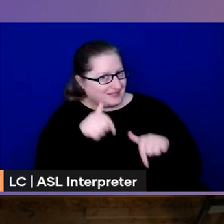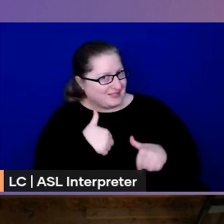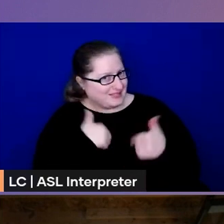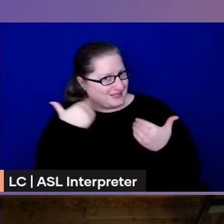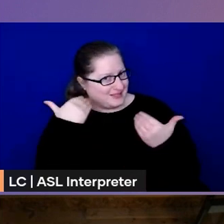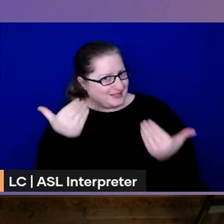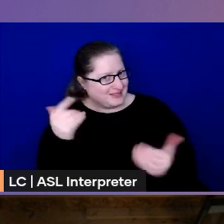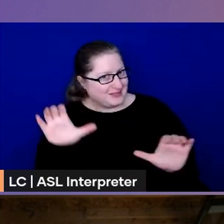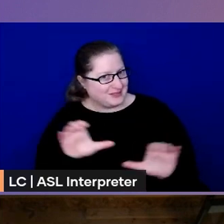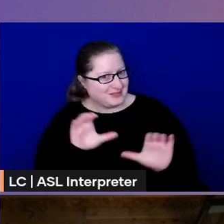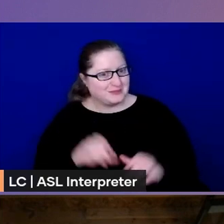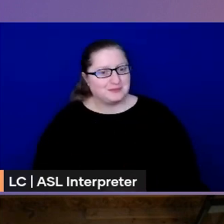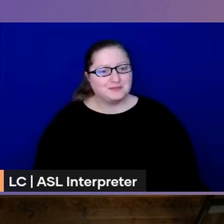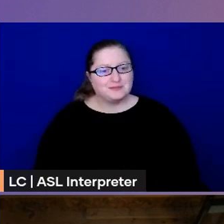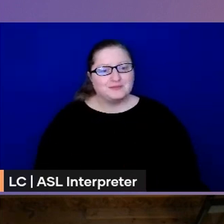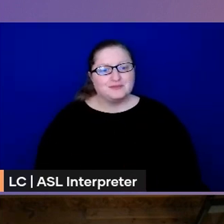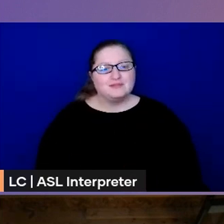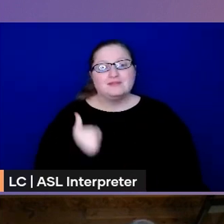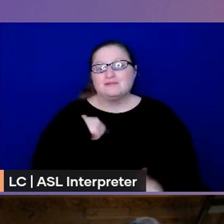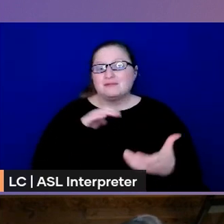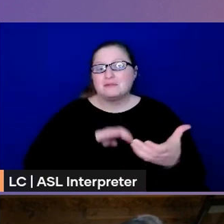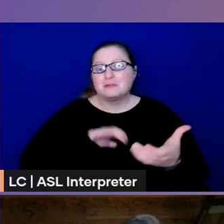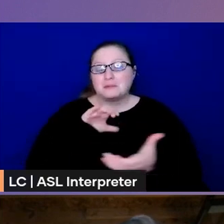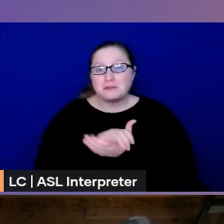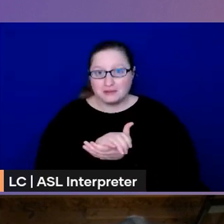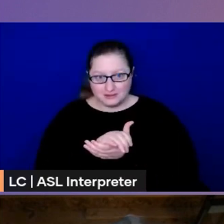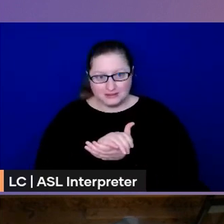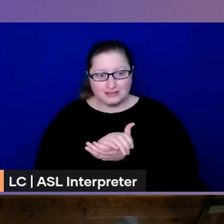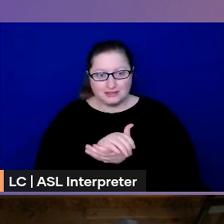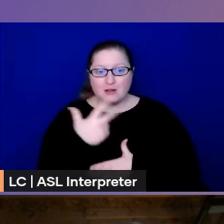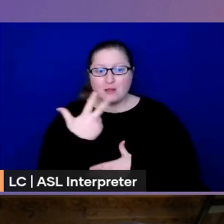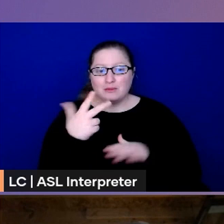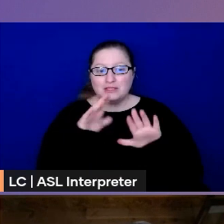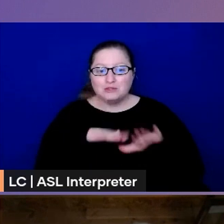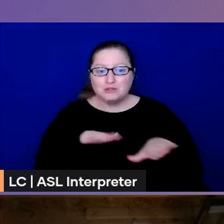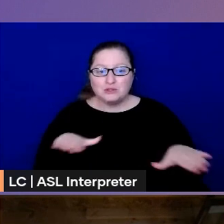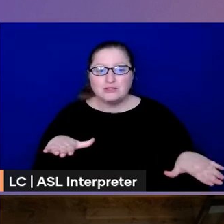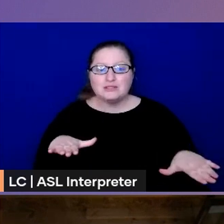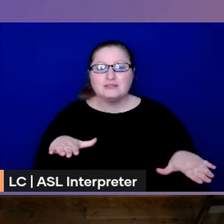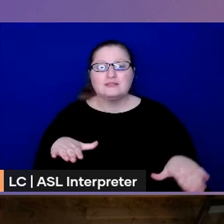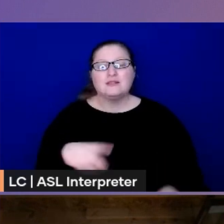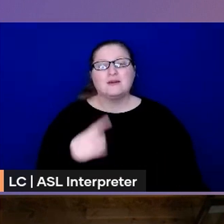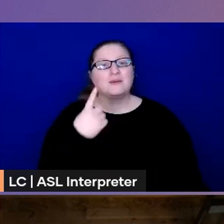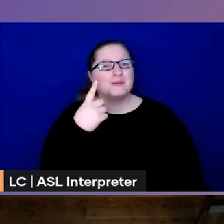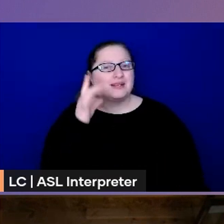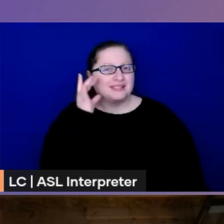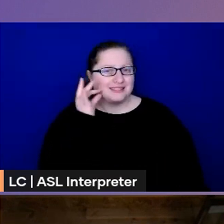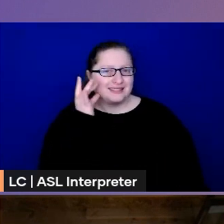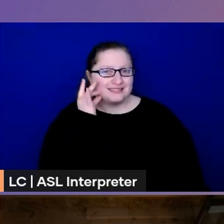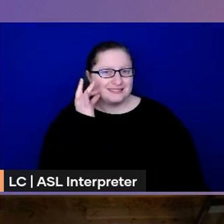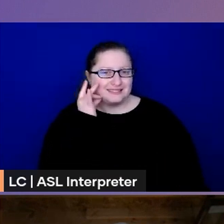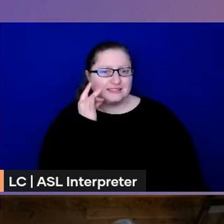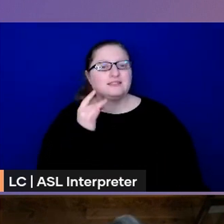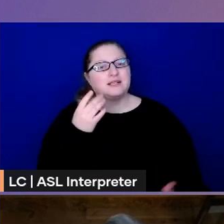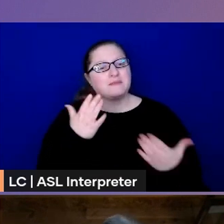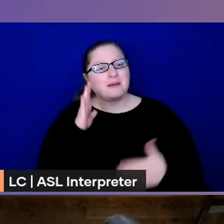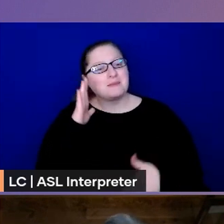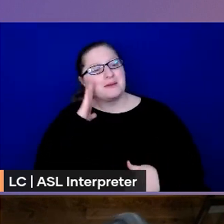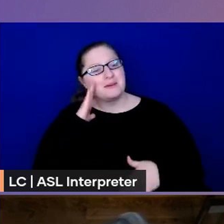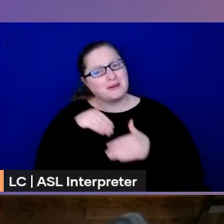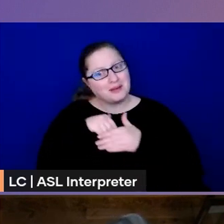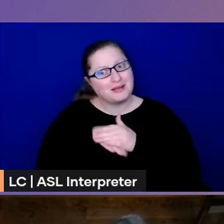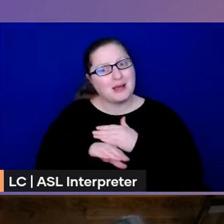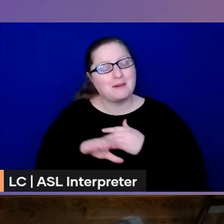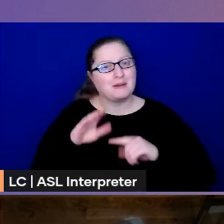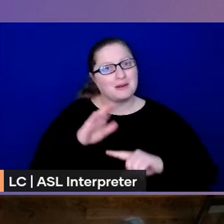I'm married. I have one spouse. I have 3 children, and I have 1 cat who may come and show himself, jump